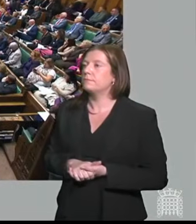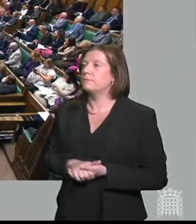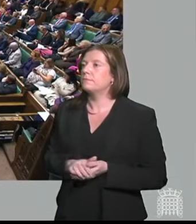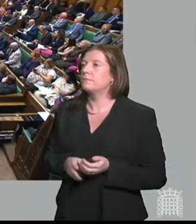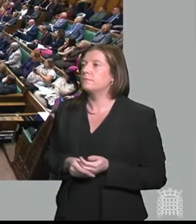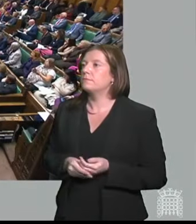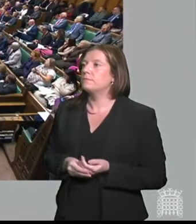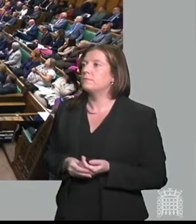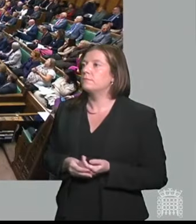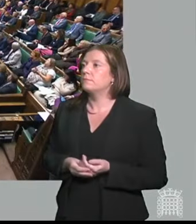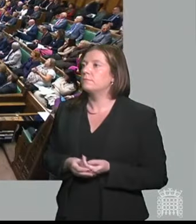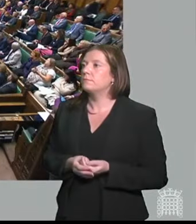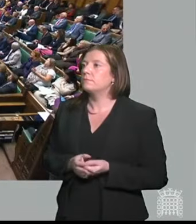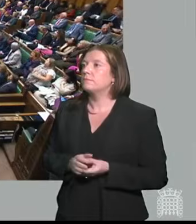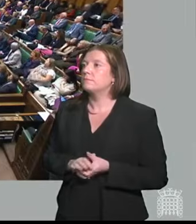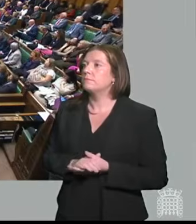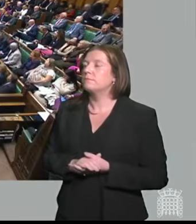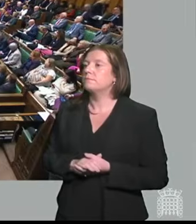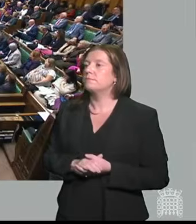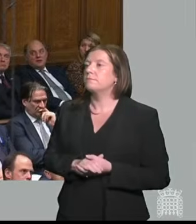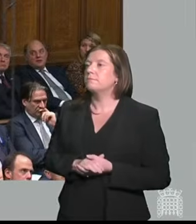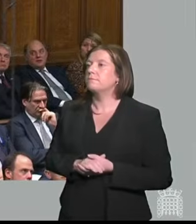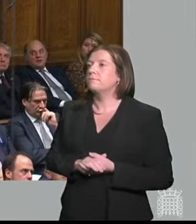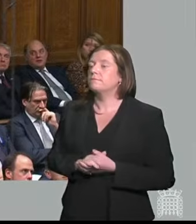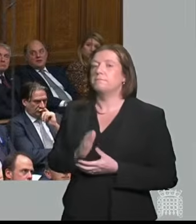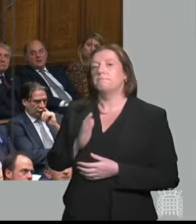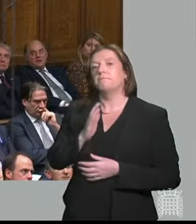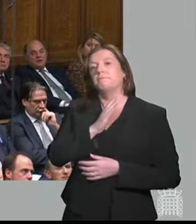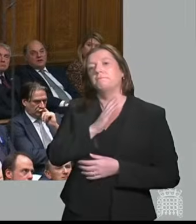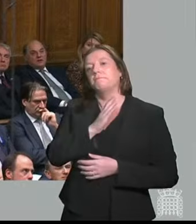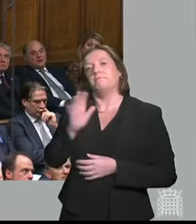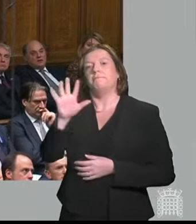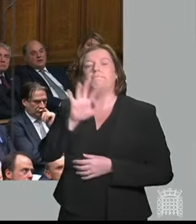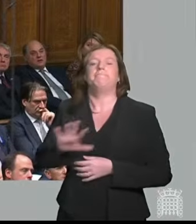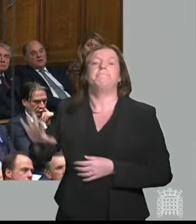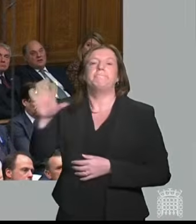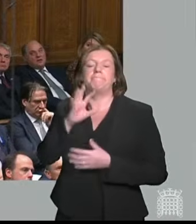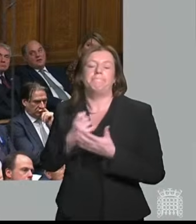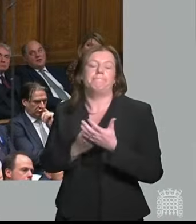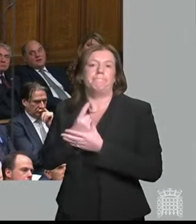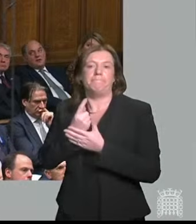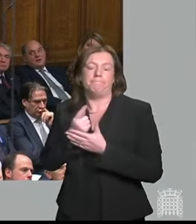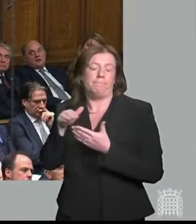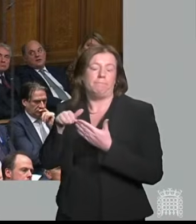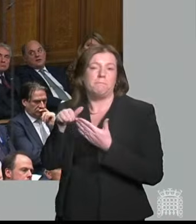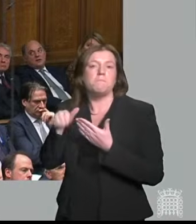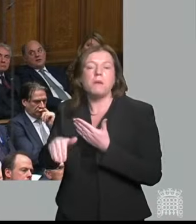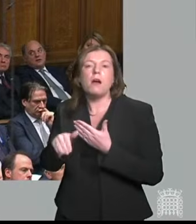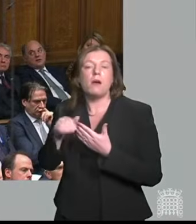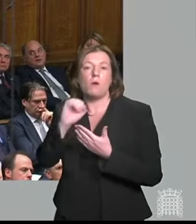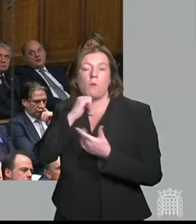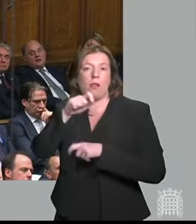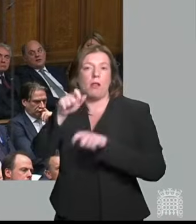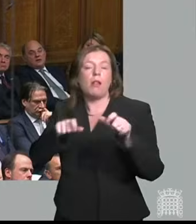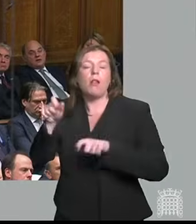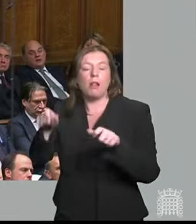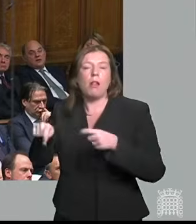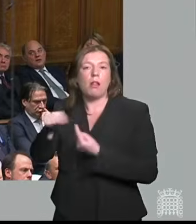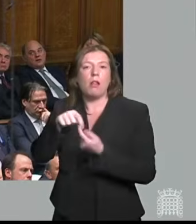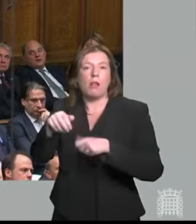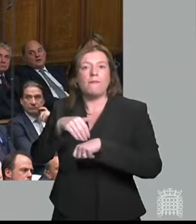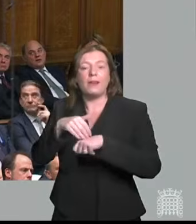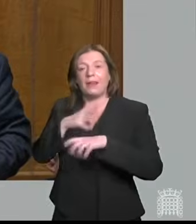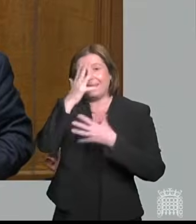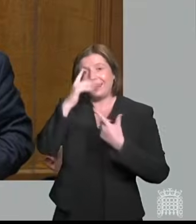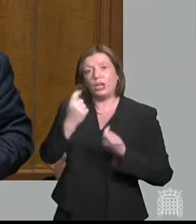on a downward spiral in the Middle East, which is inevitably going to lead to a humanitarian crisis. The role of Egypt will be